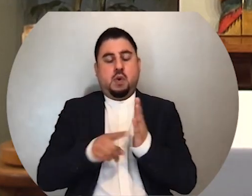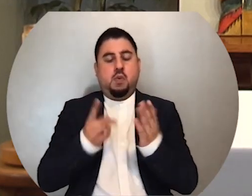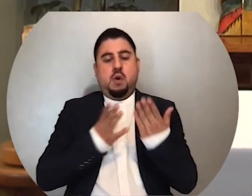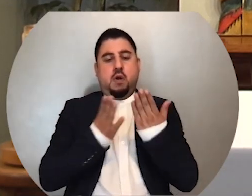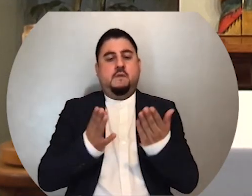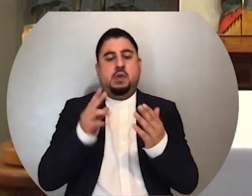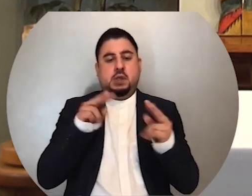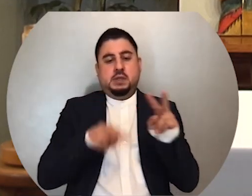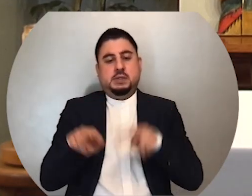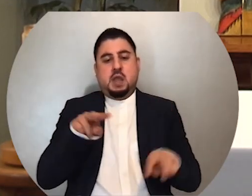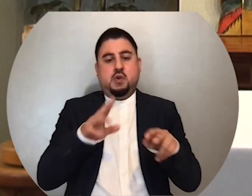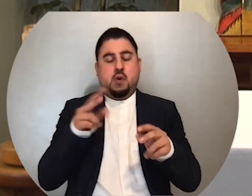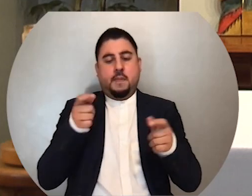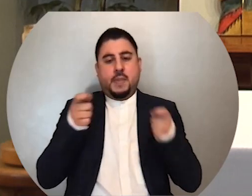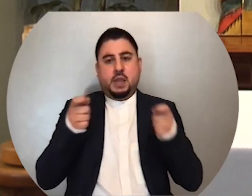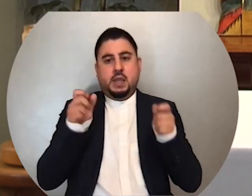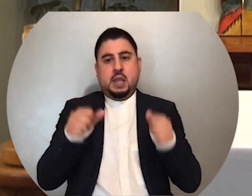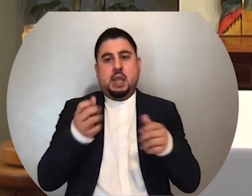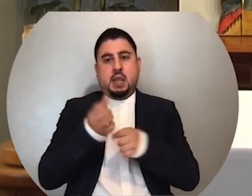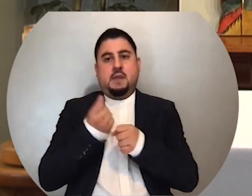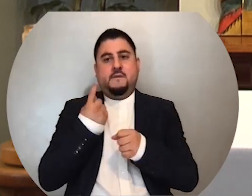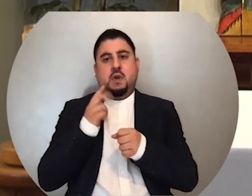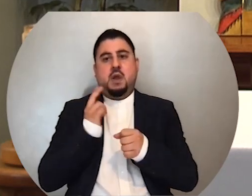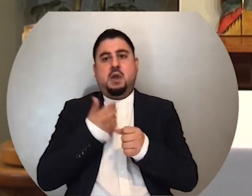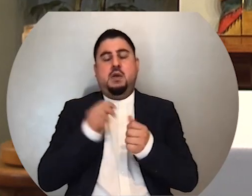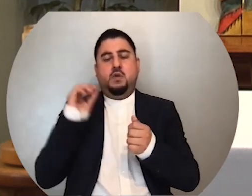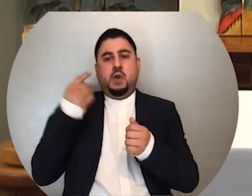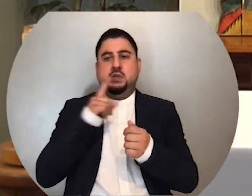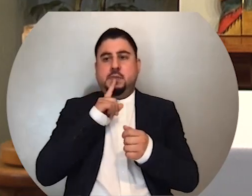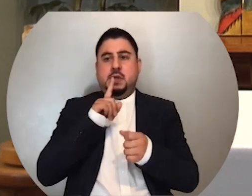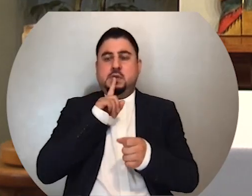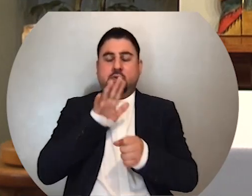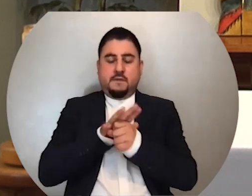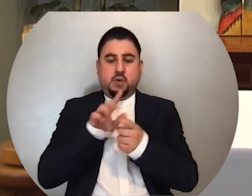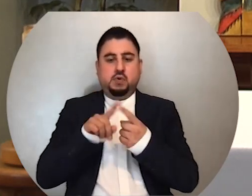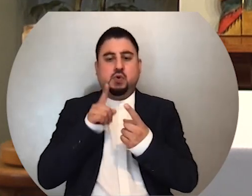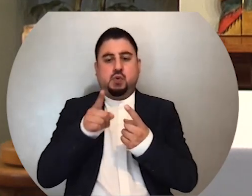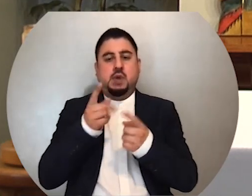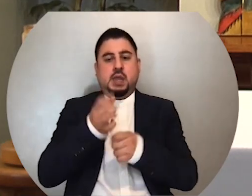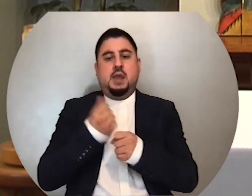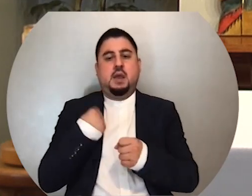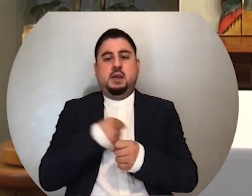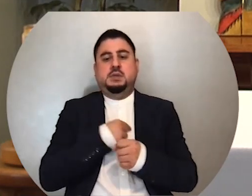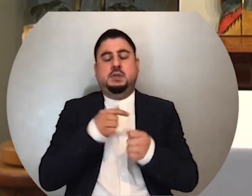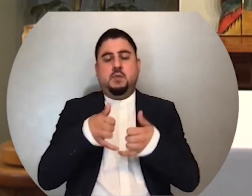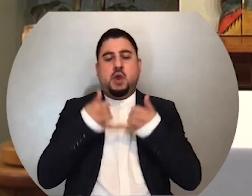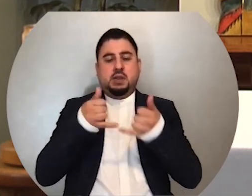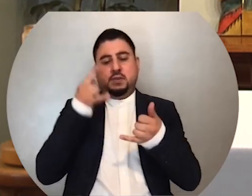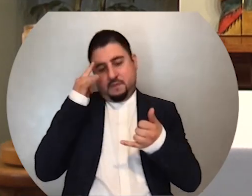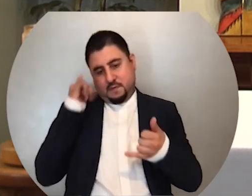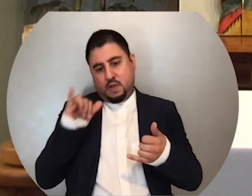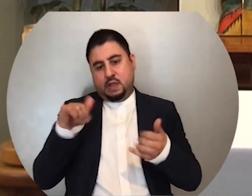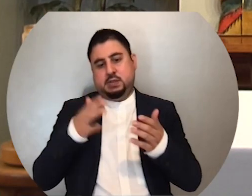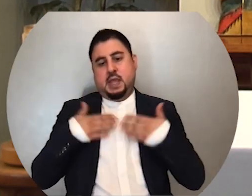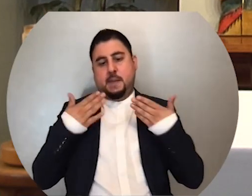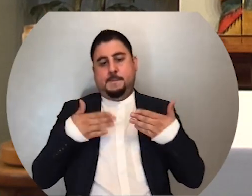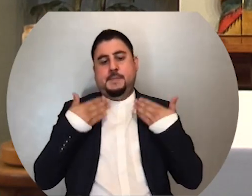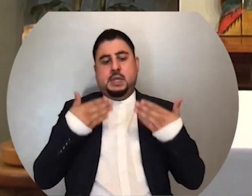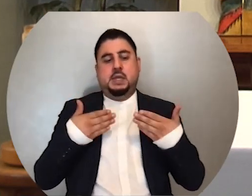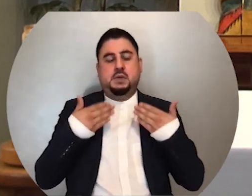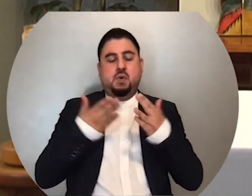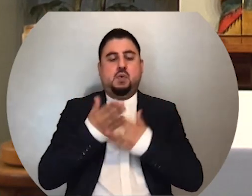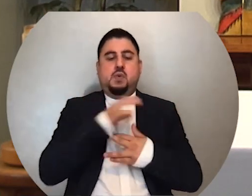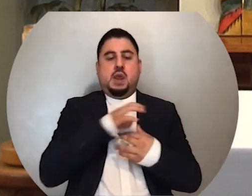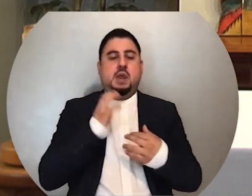in the sight of your majesty may obtain for us the grace of being devoted to you and gain us the prize of everlasting happiness.